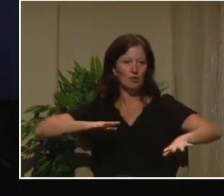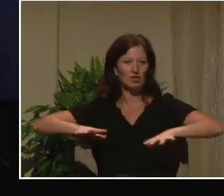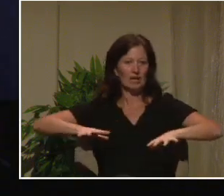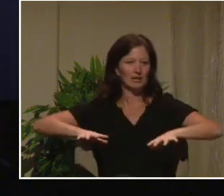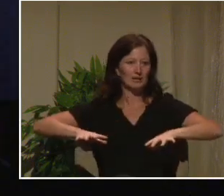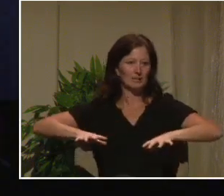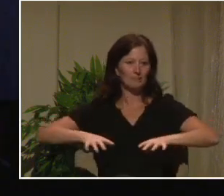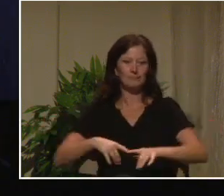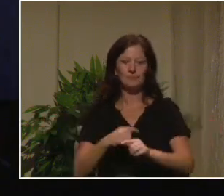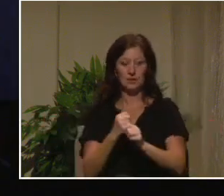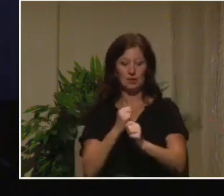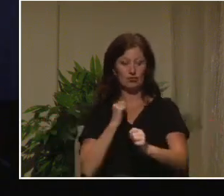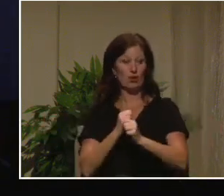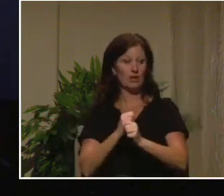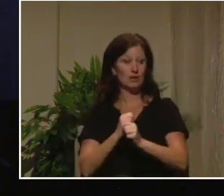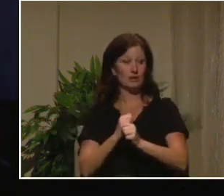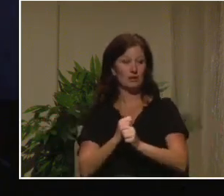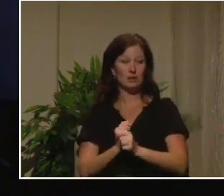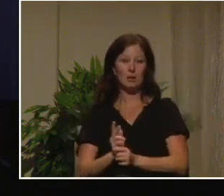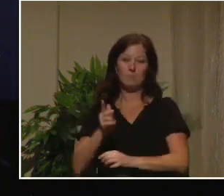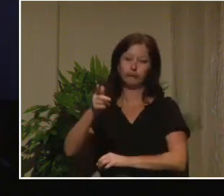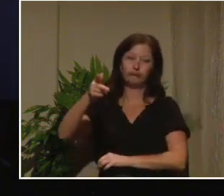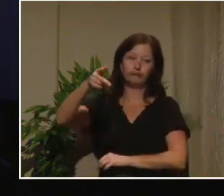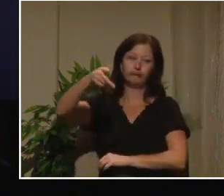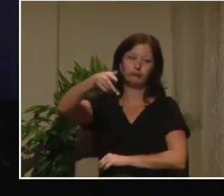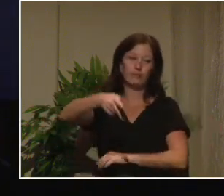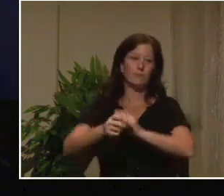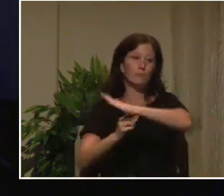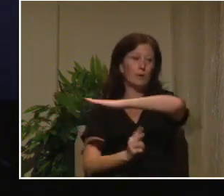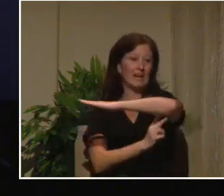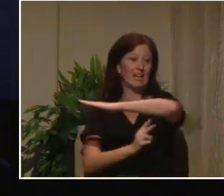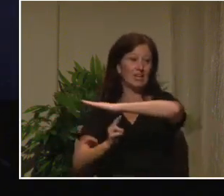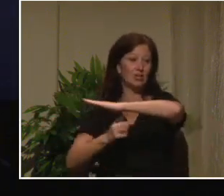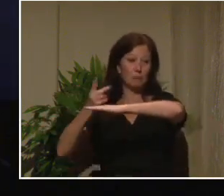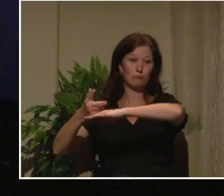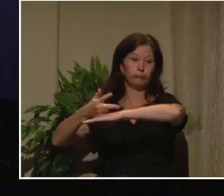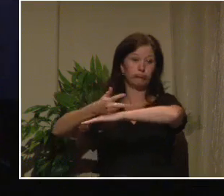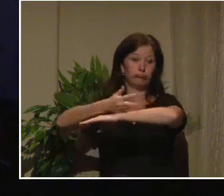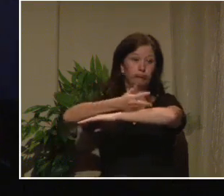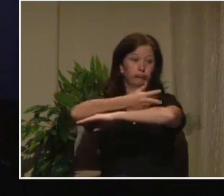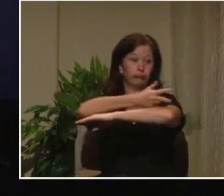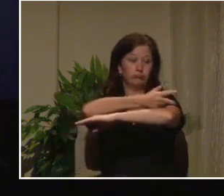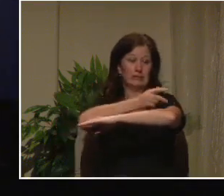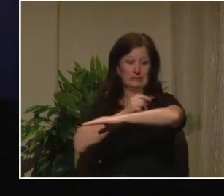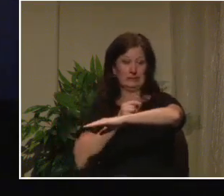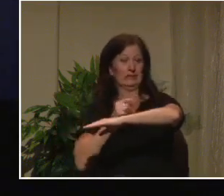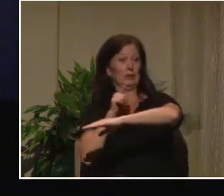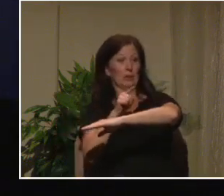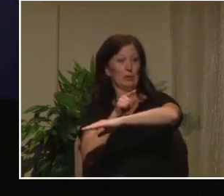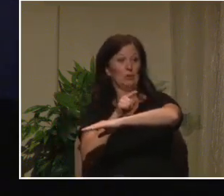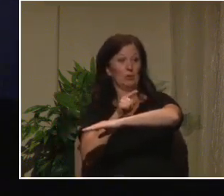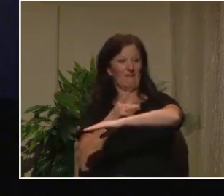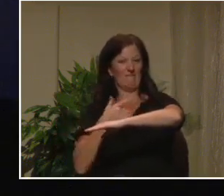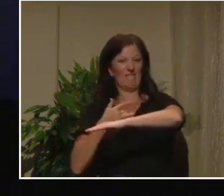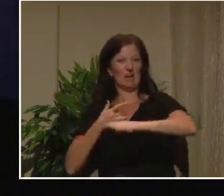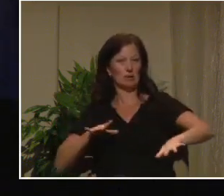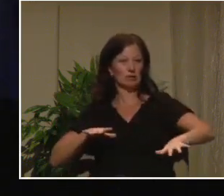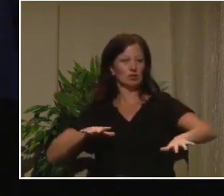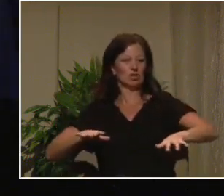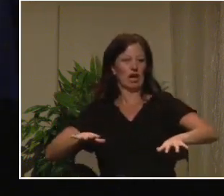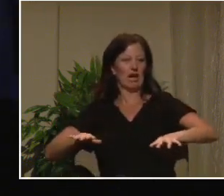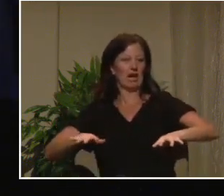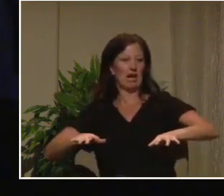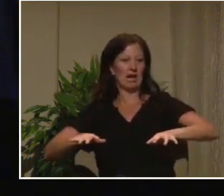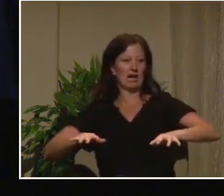A truck goes over a bridge that maybe is really not designed for trucks, and you're on that bridge, and you feel it shaking,